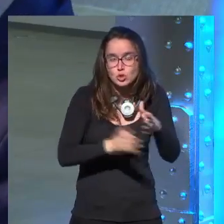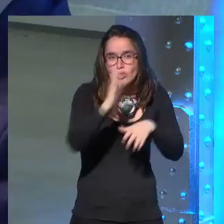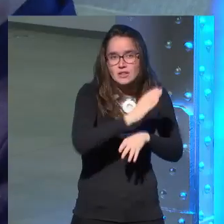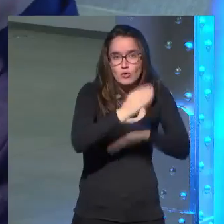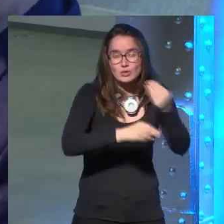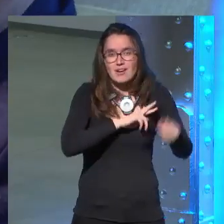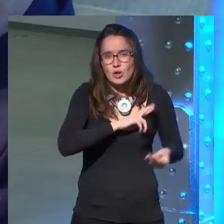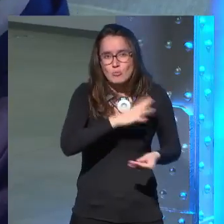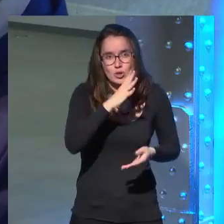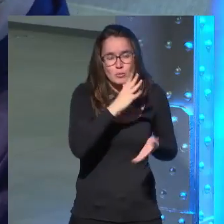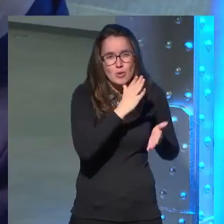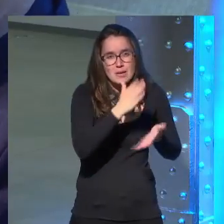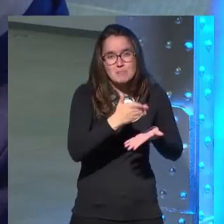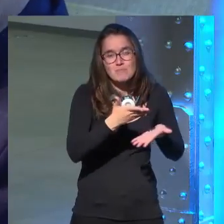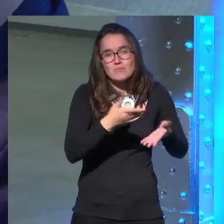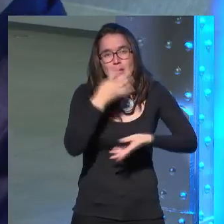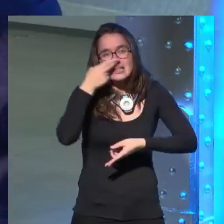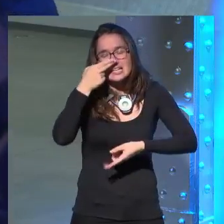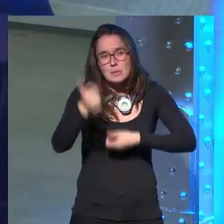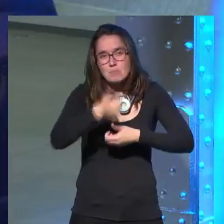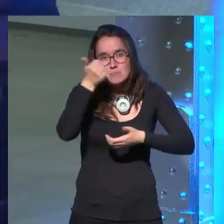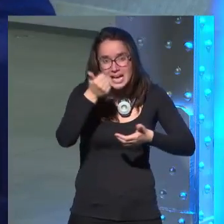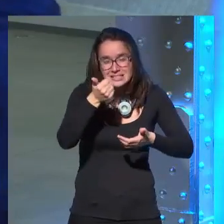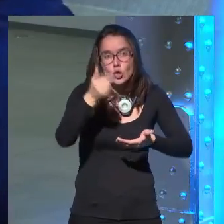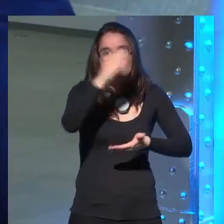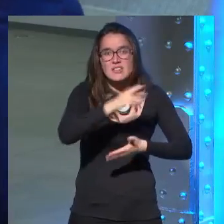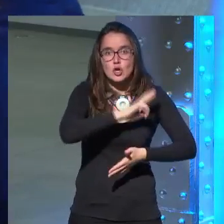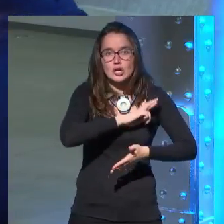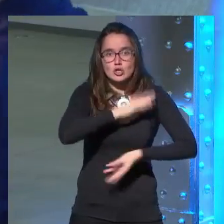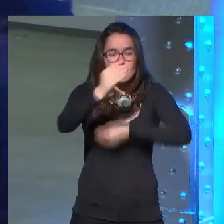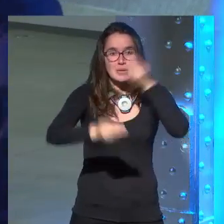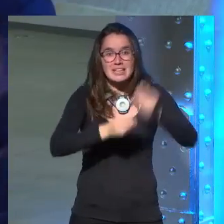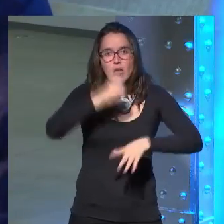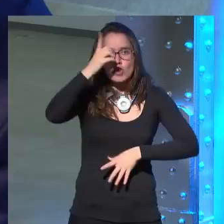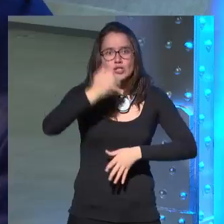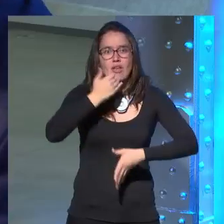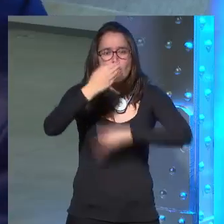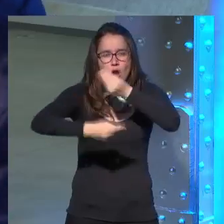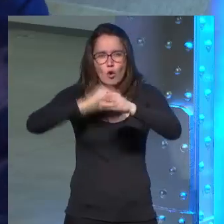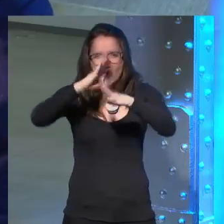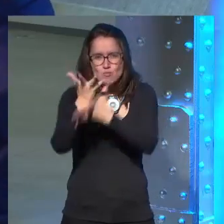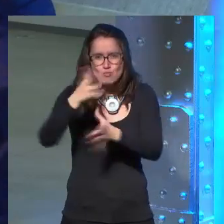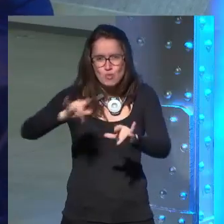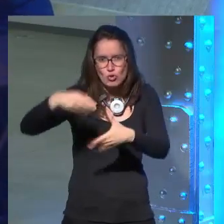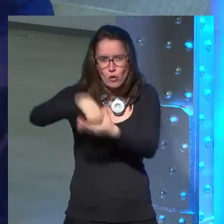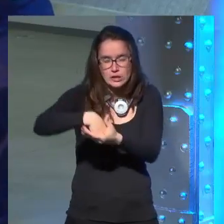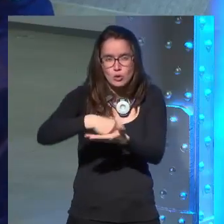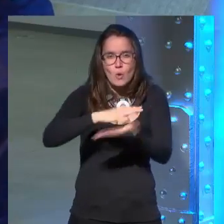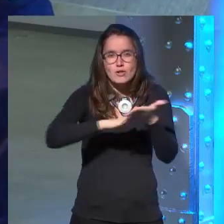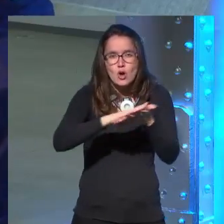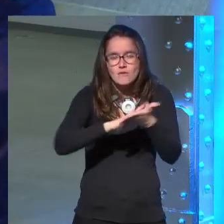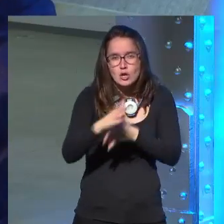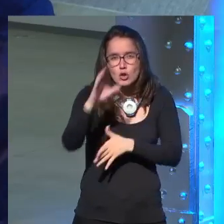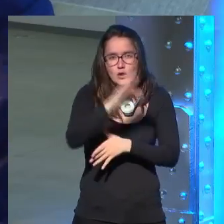actually believe their God acts in the world. And actually the scientist I took to the edge of the quantum world was